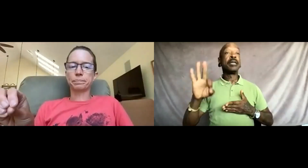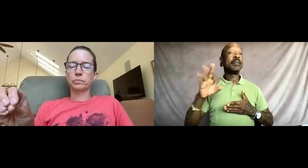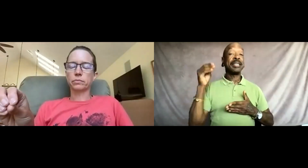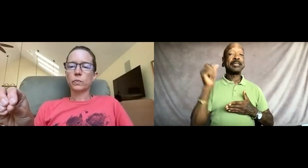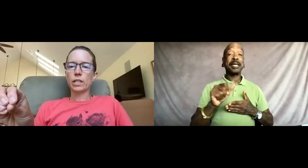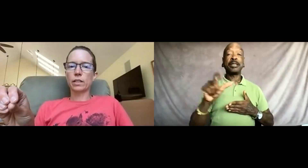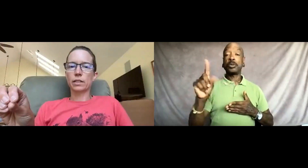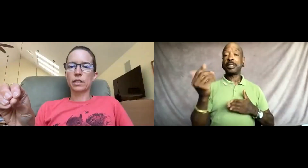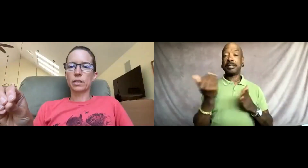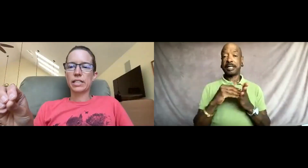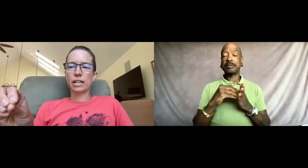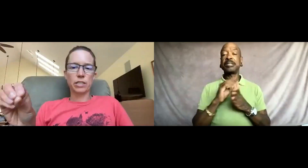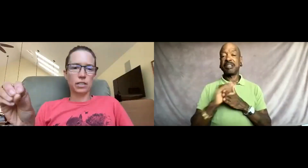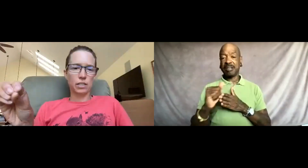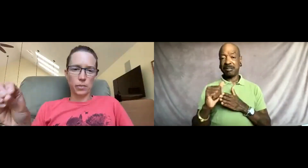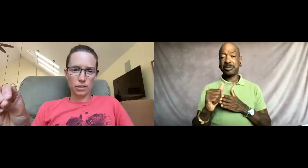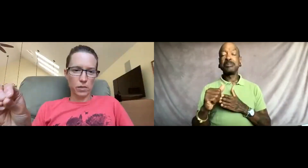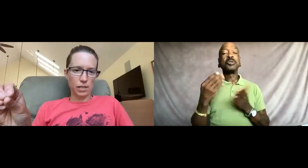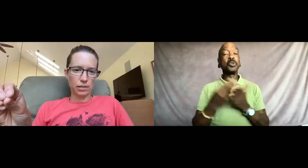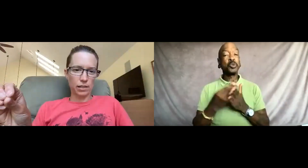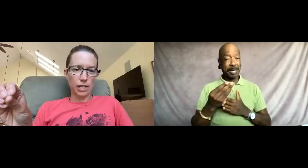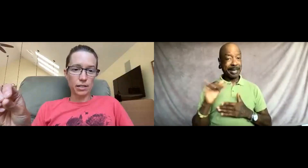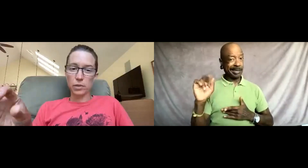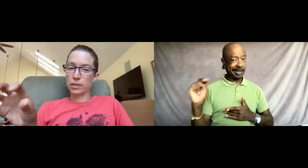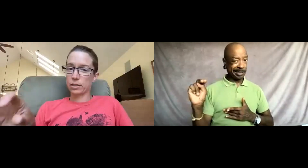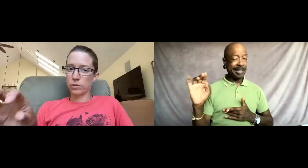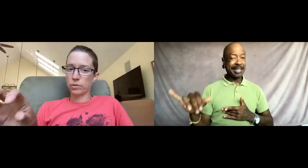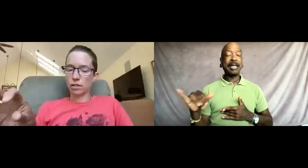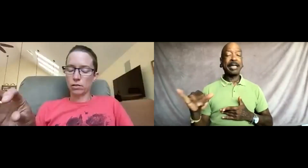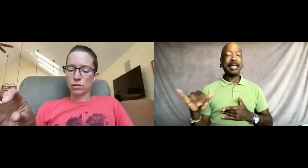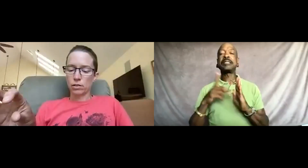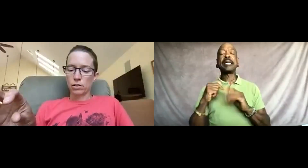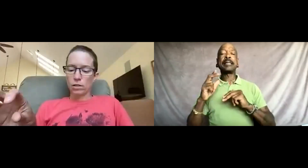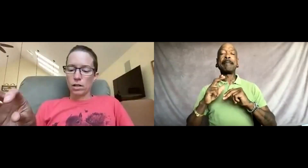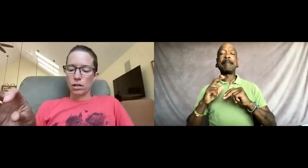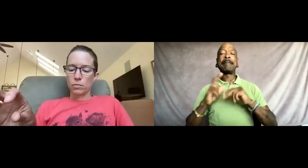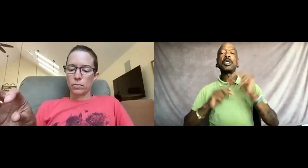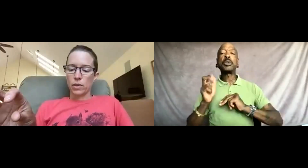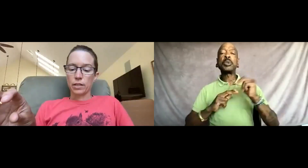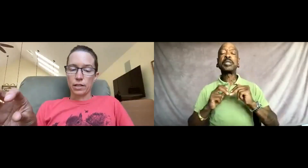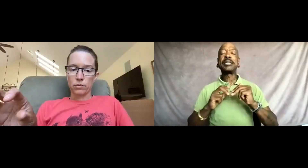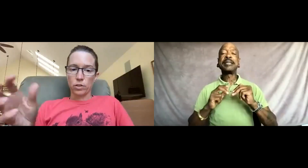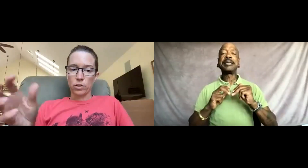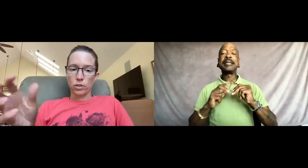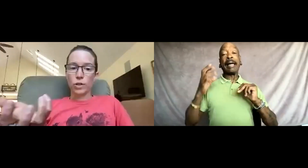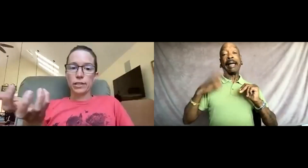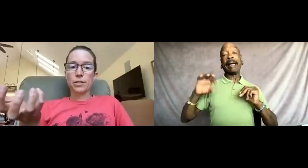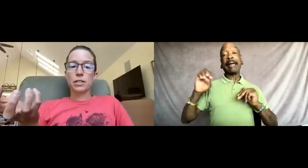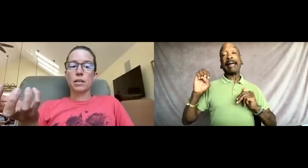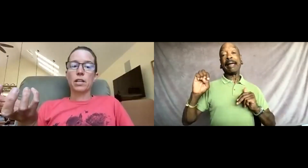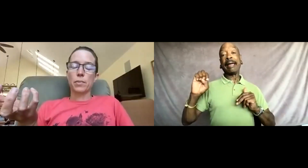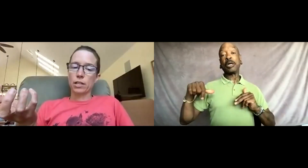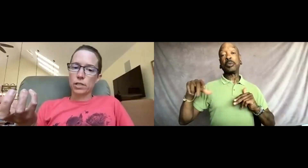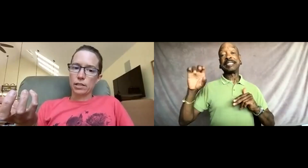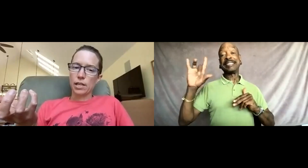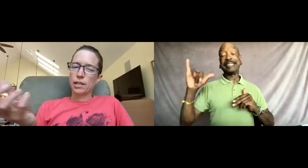buy in. The limited equity piece means that they can build equity on that, that 20,000